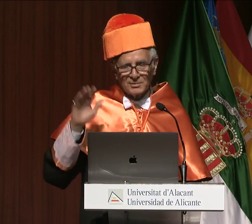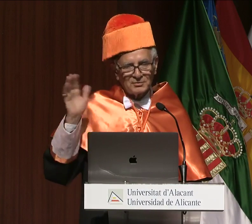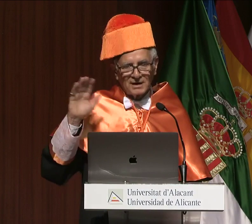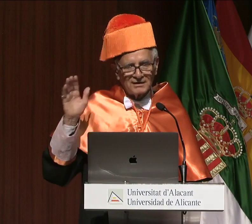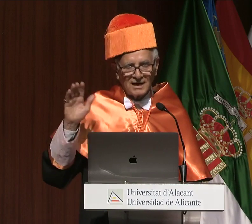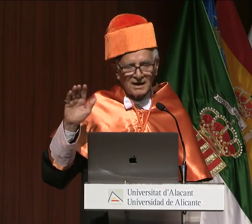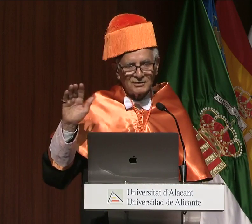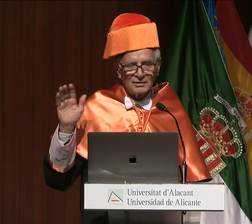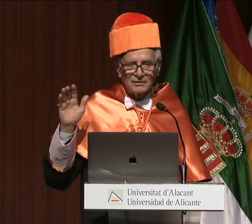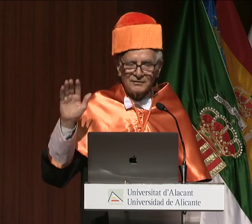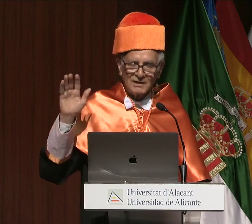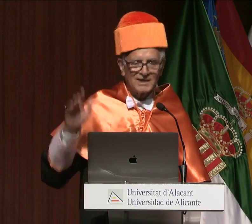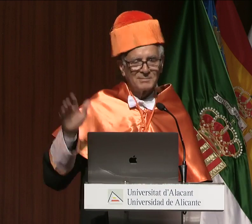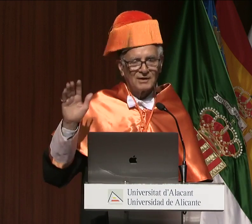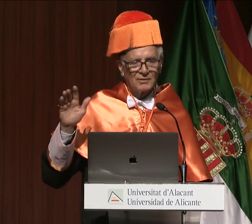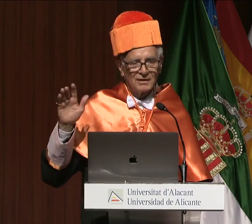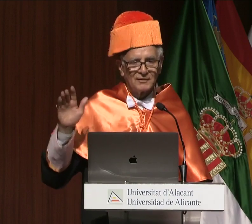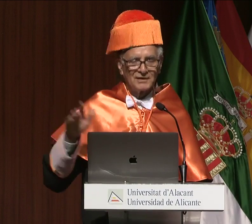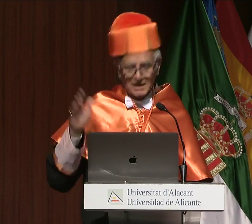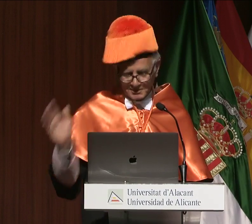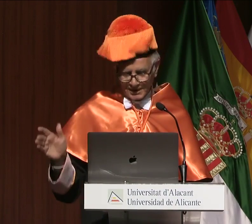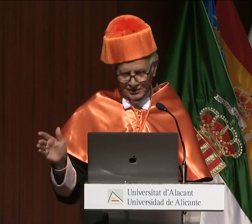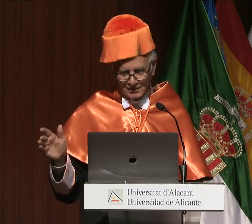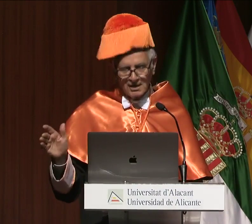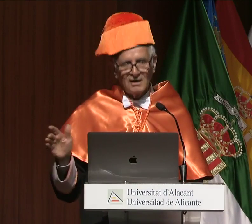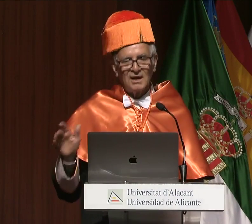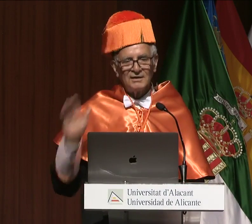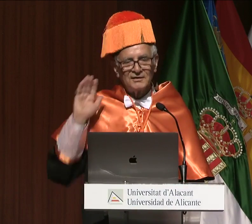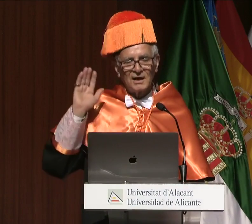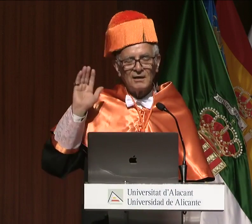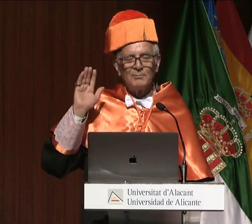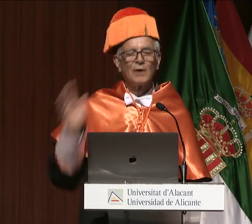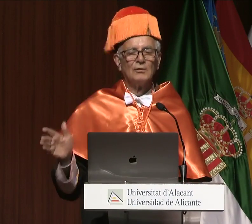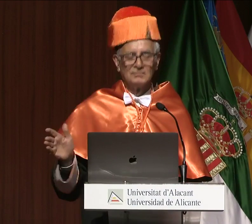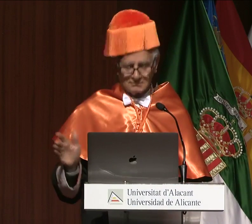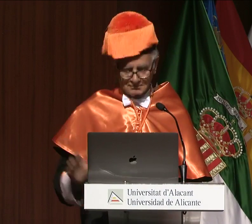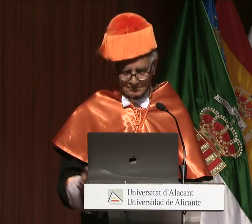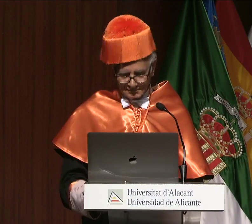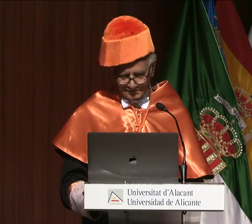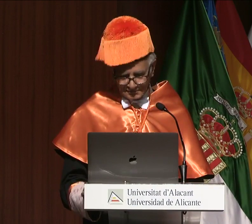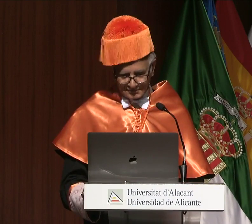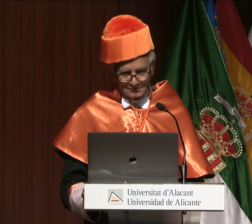last but one line of the last paragraph or the last page. And he say, "Paro."